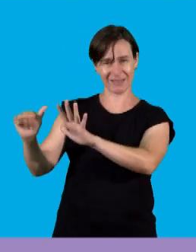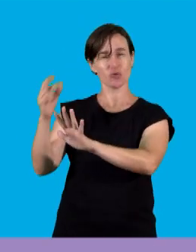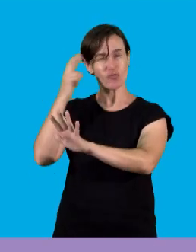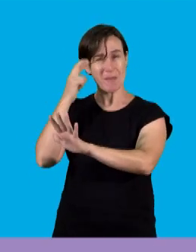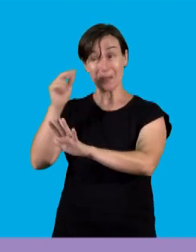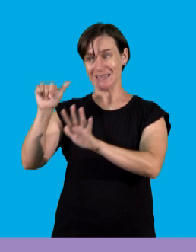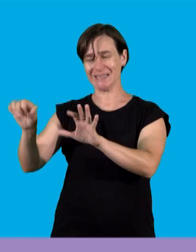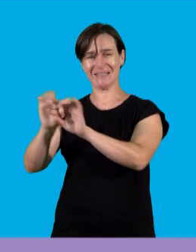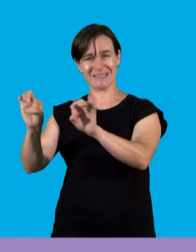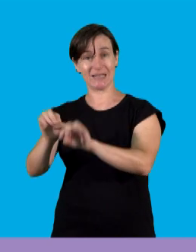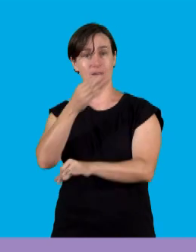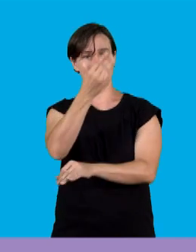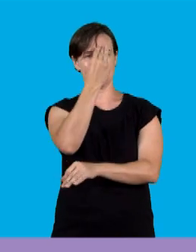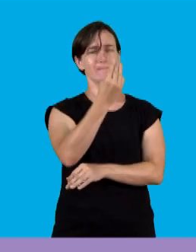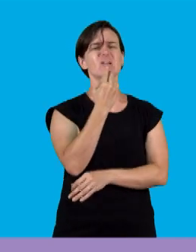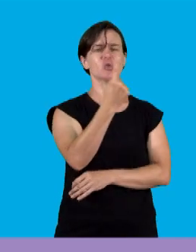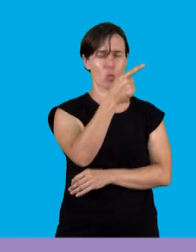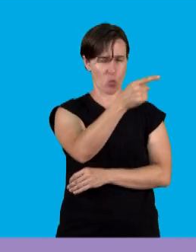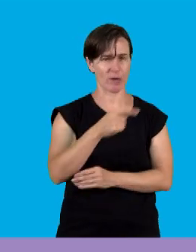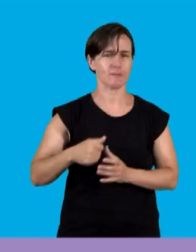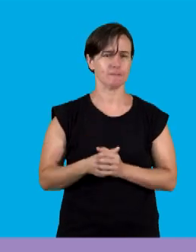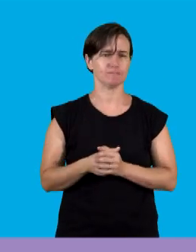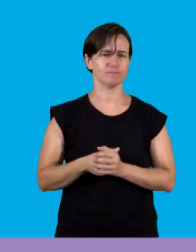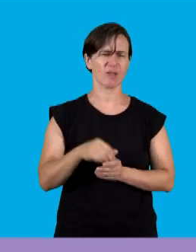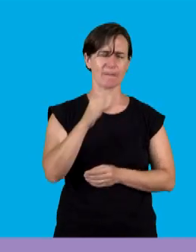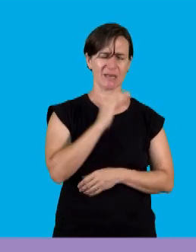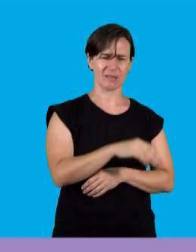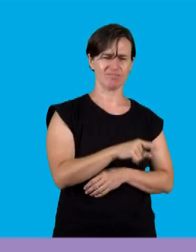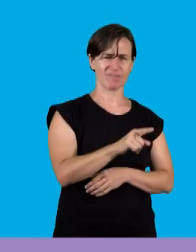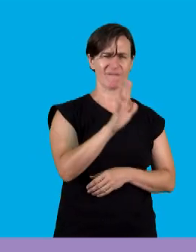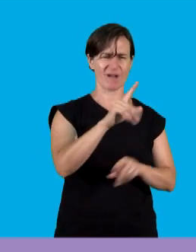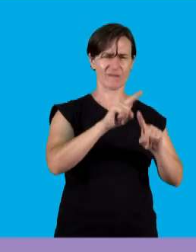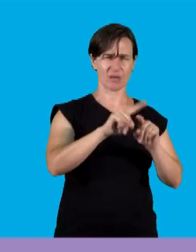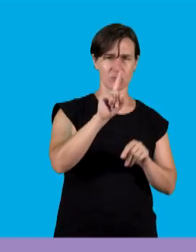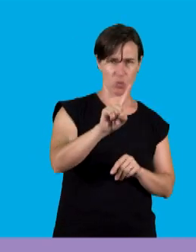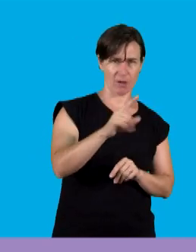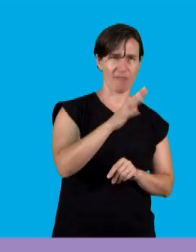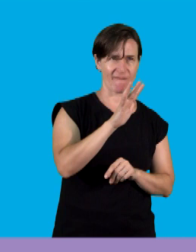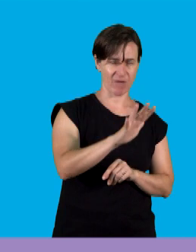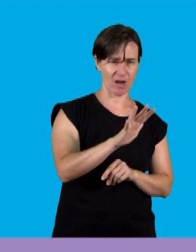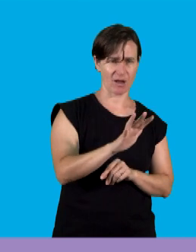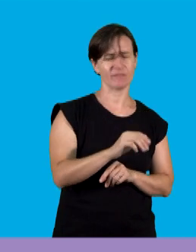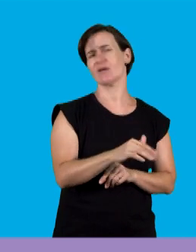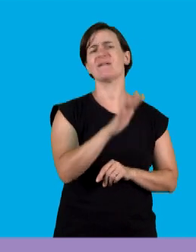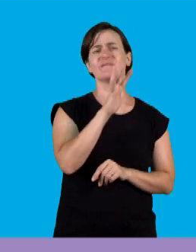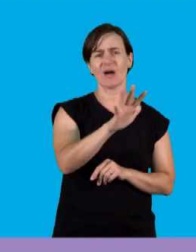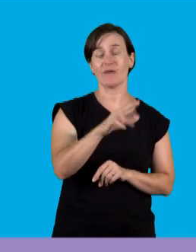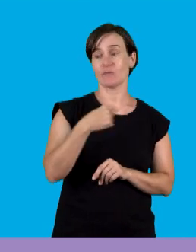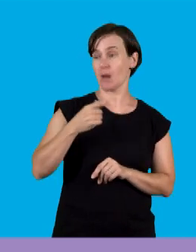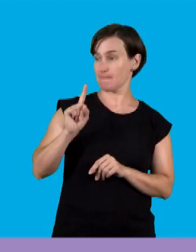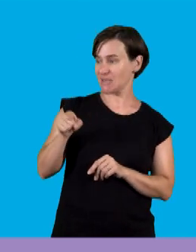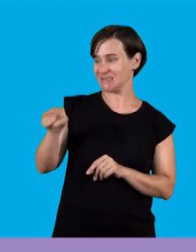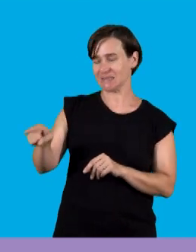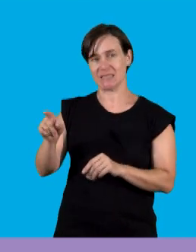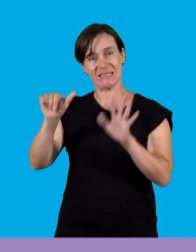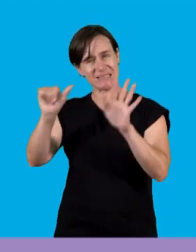is our 6. So how did we move from 5 multiplied by 1, which is 5, and then how do we